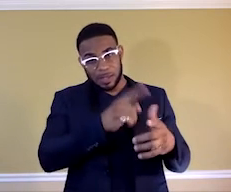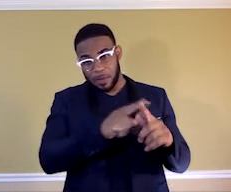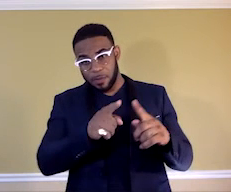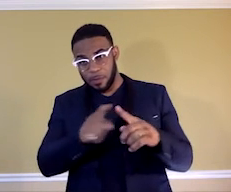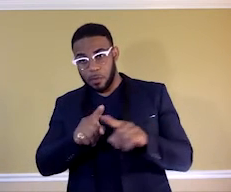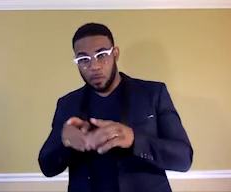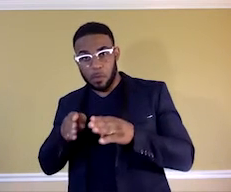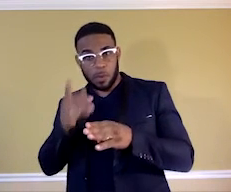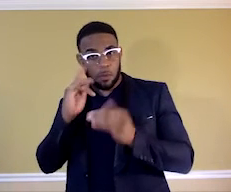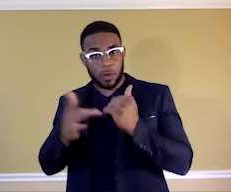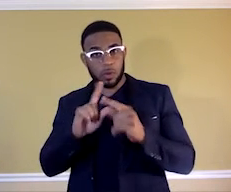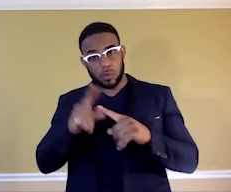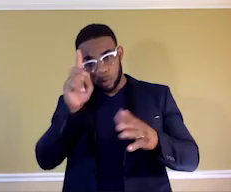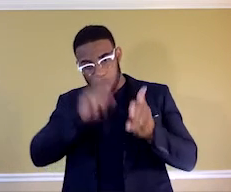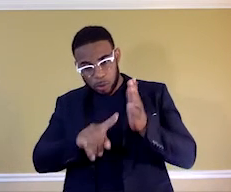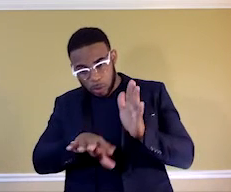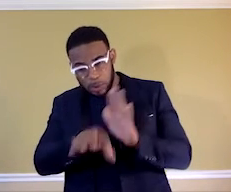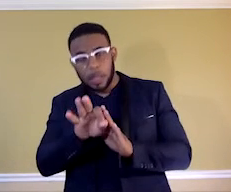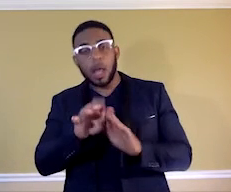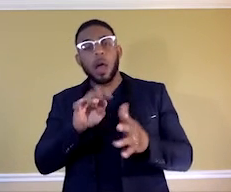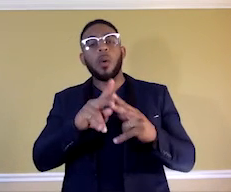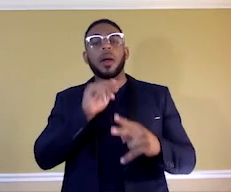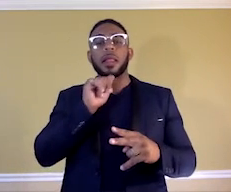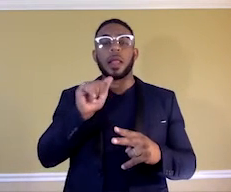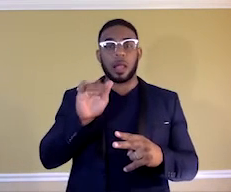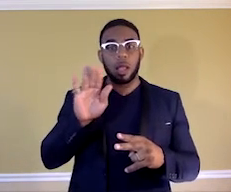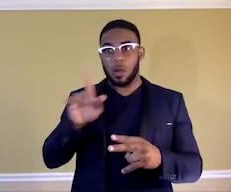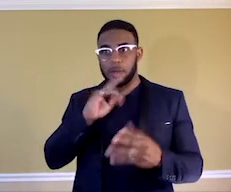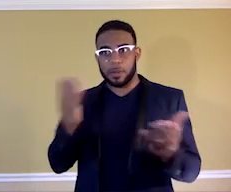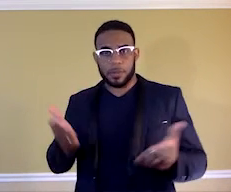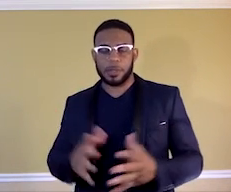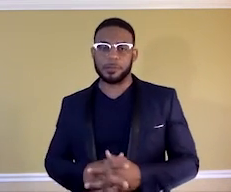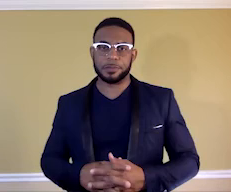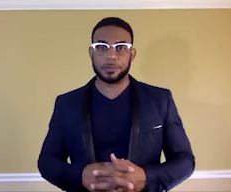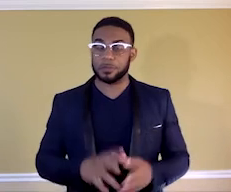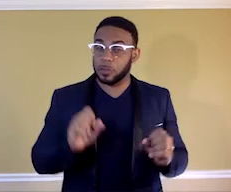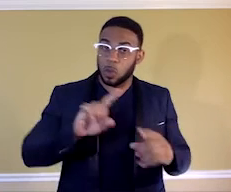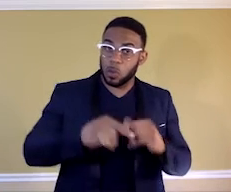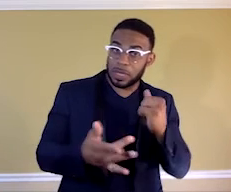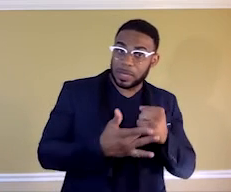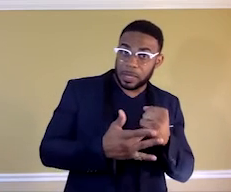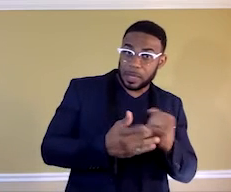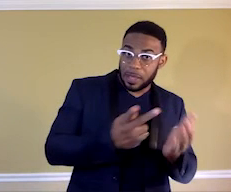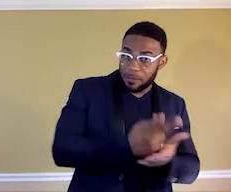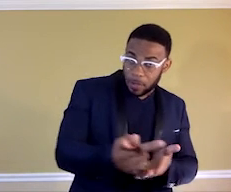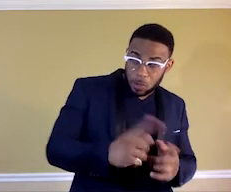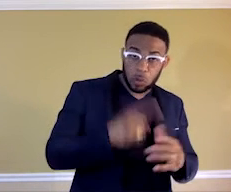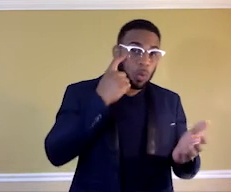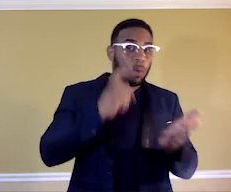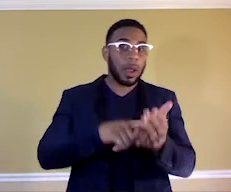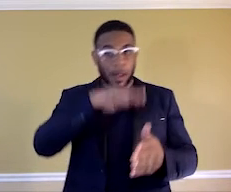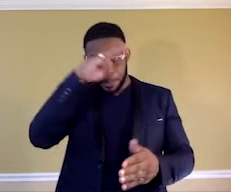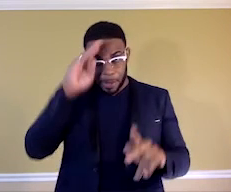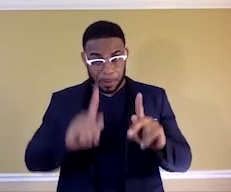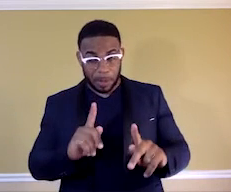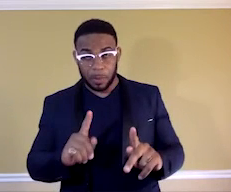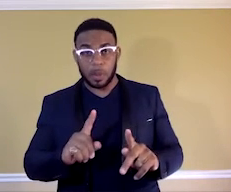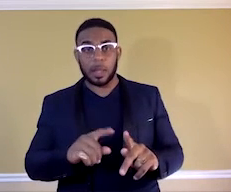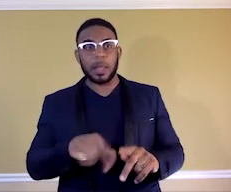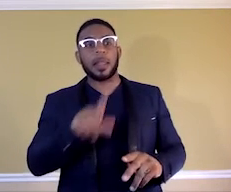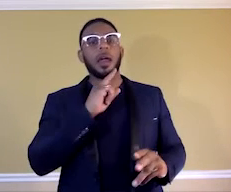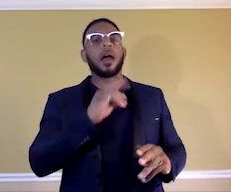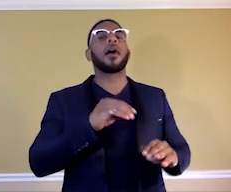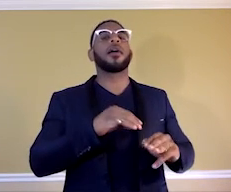technology is to detect whether or not a person is present. So when technologies fail to recognize Black people, they